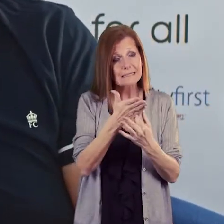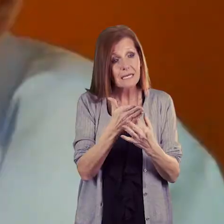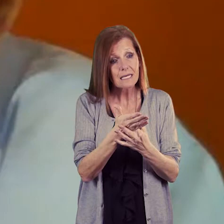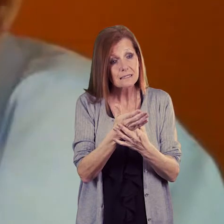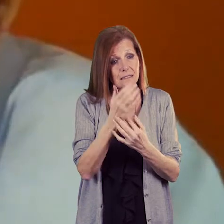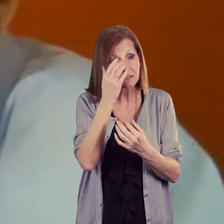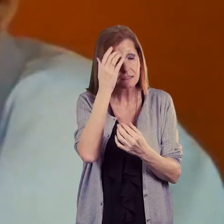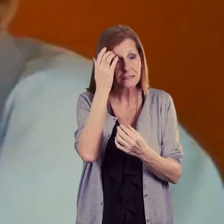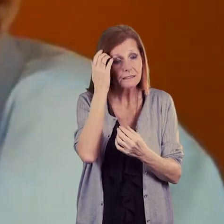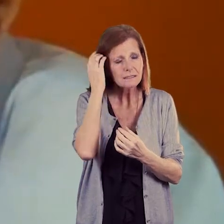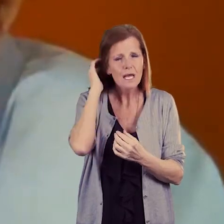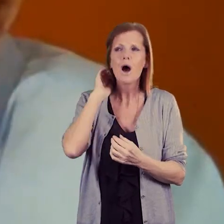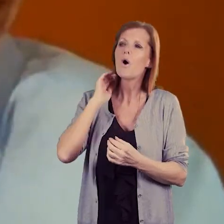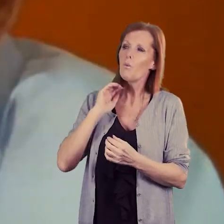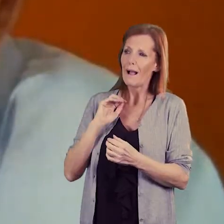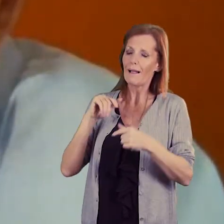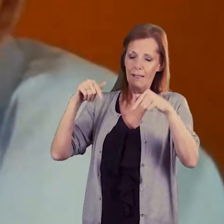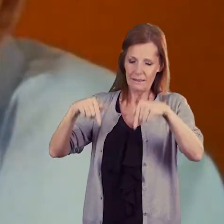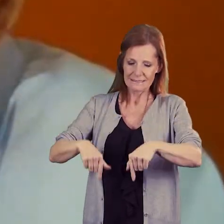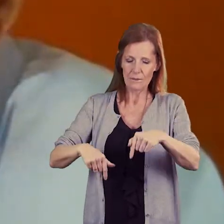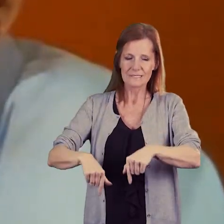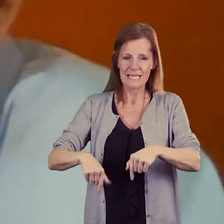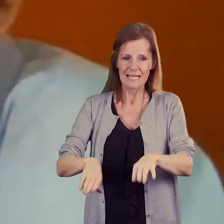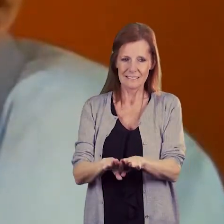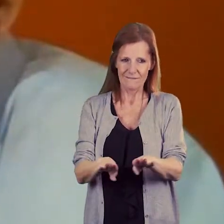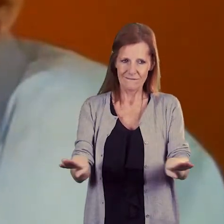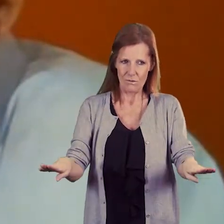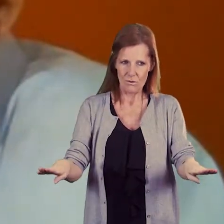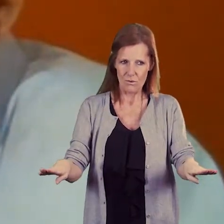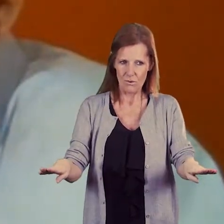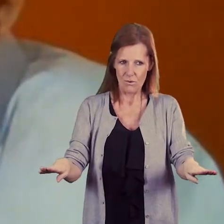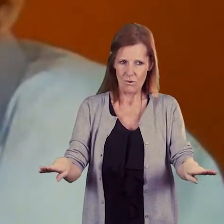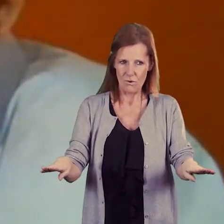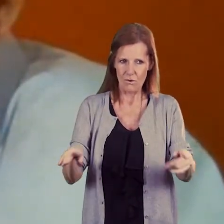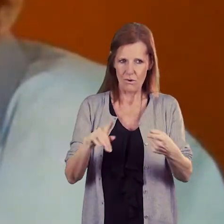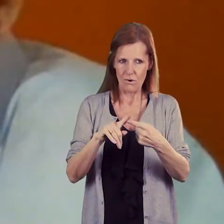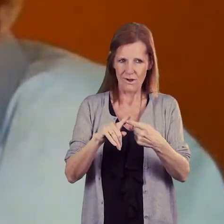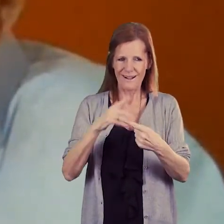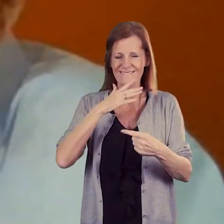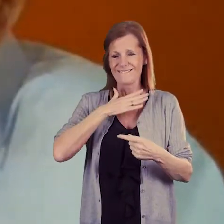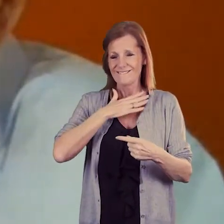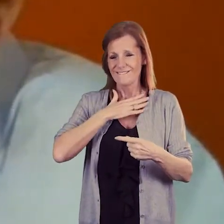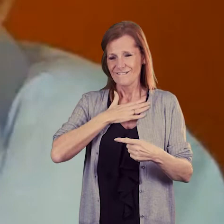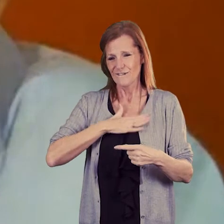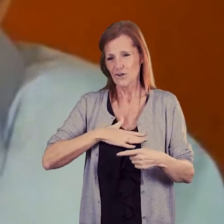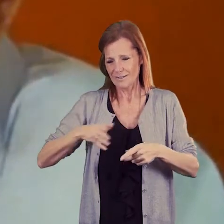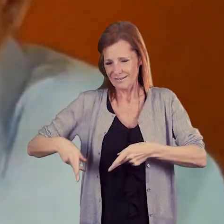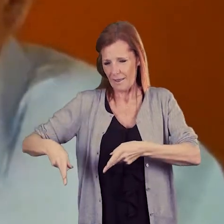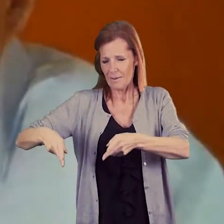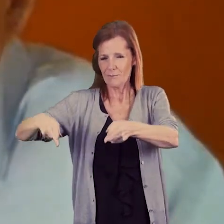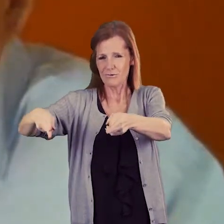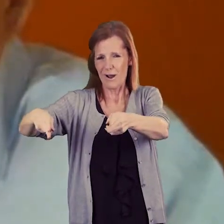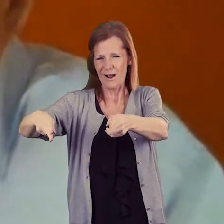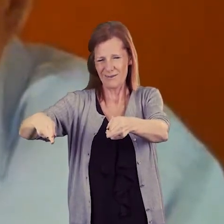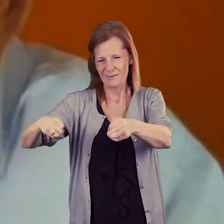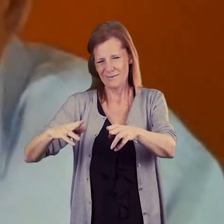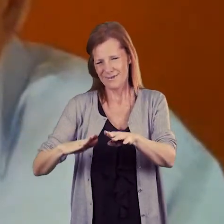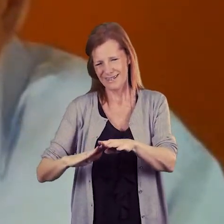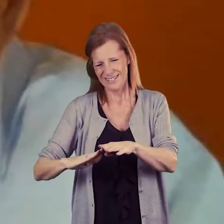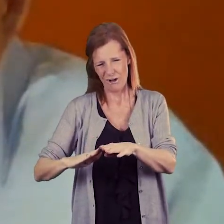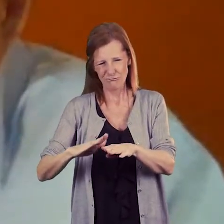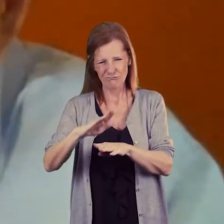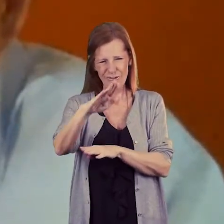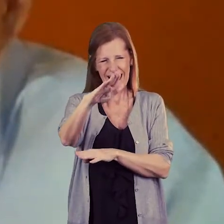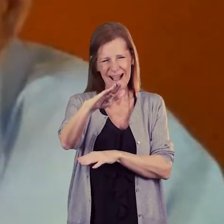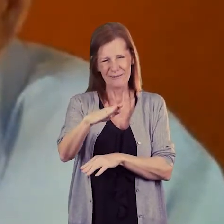accessible? Well, it was a ground floor one, and on the front, I mean, let's be fair, ramps